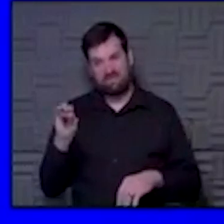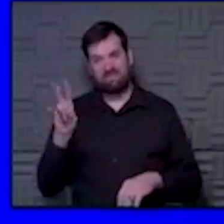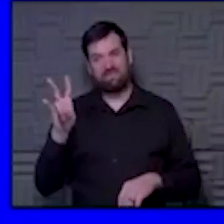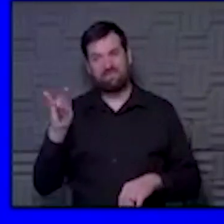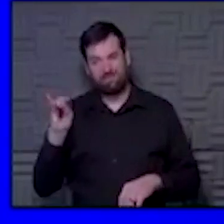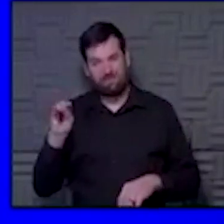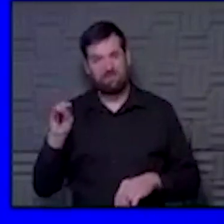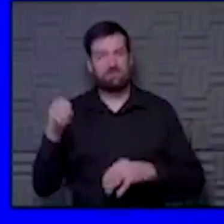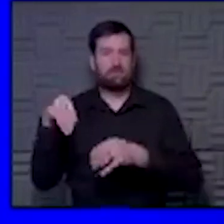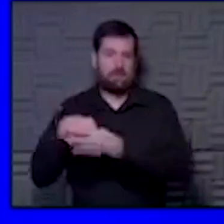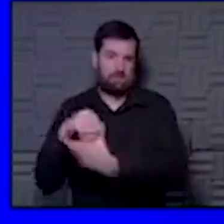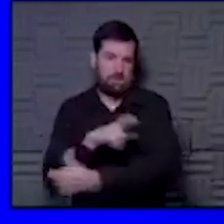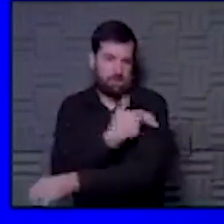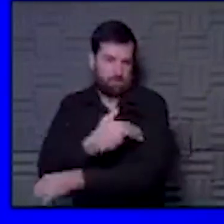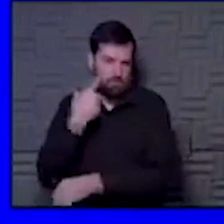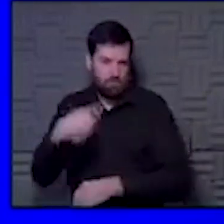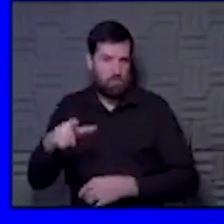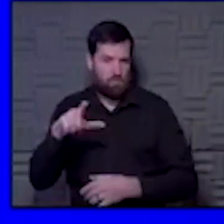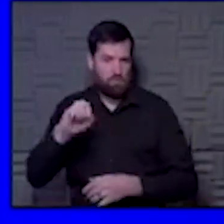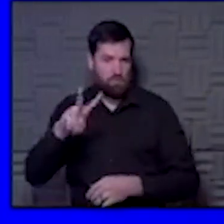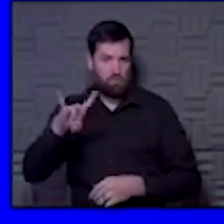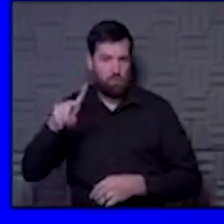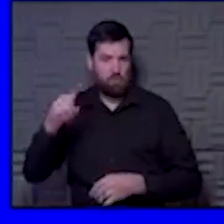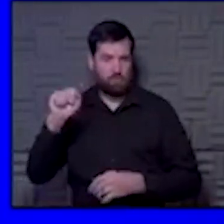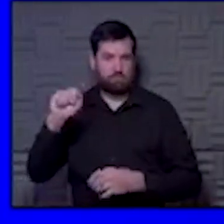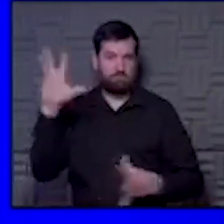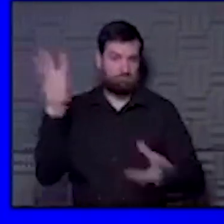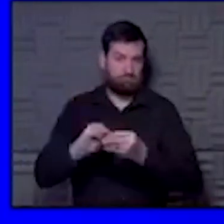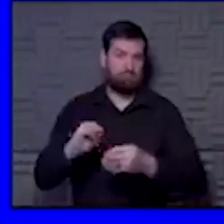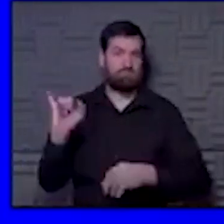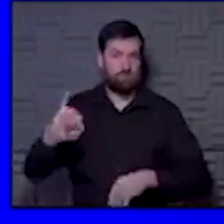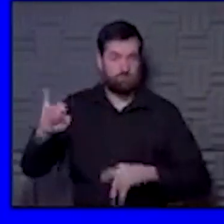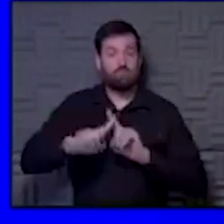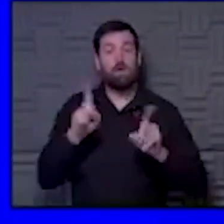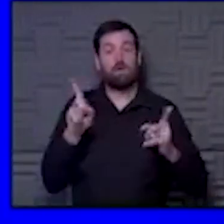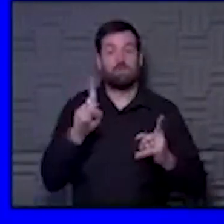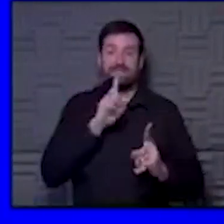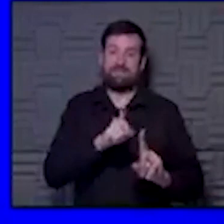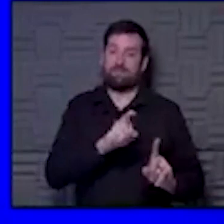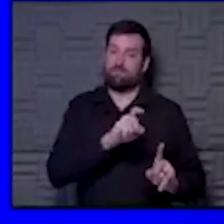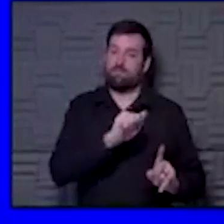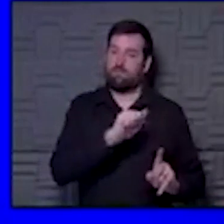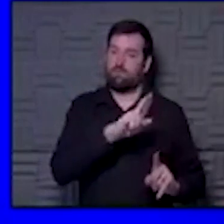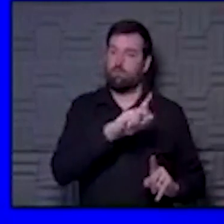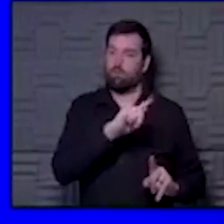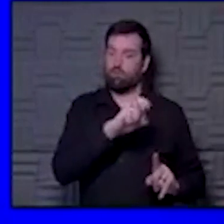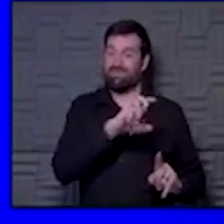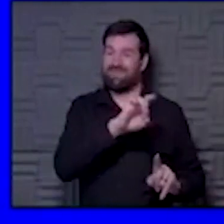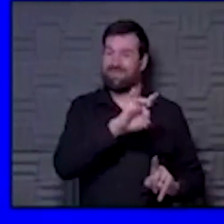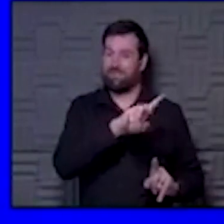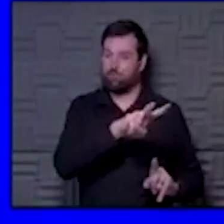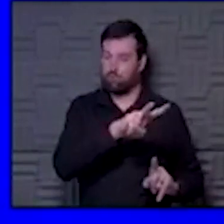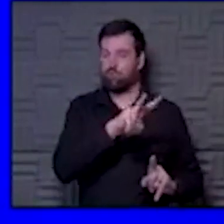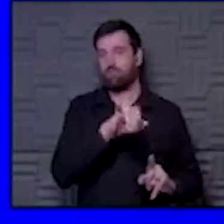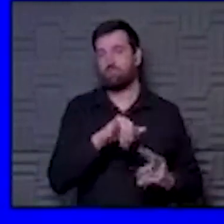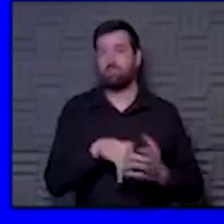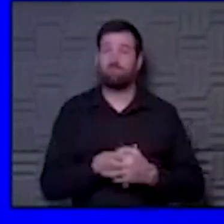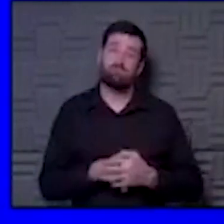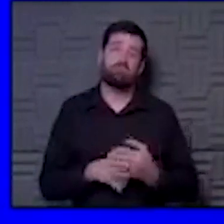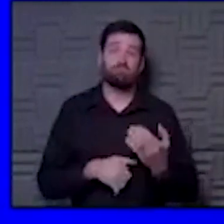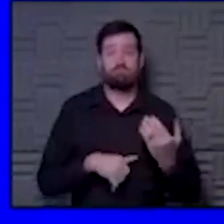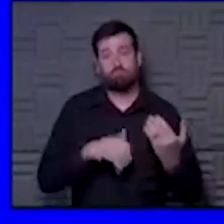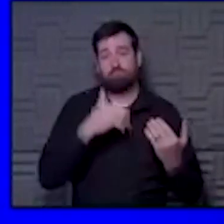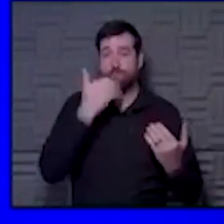the hospital for those total infections. But really, just the acutes are 82 acutes, so that's